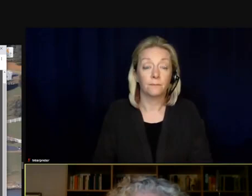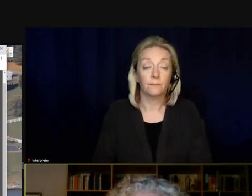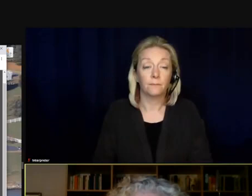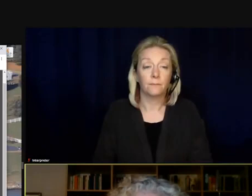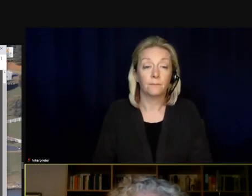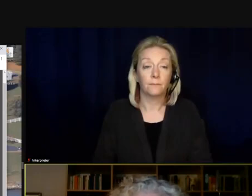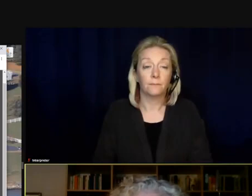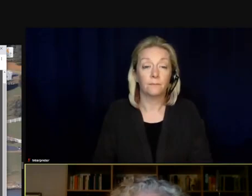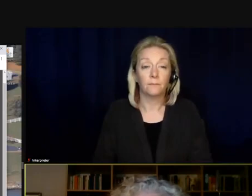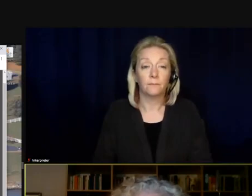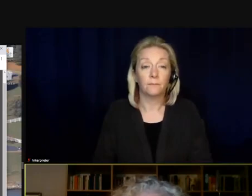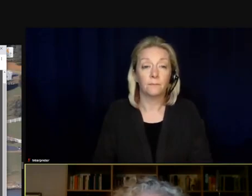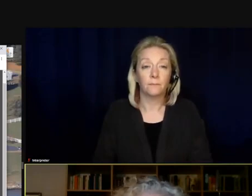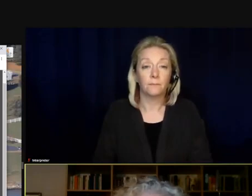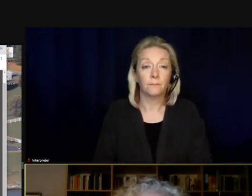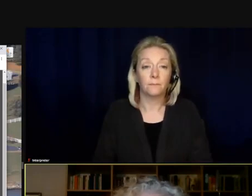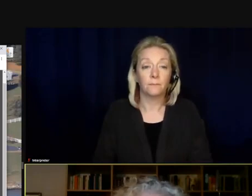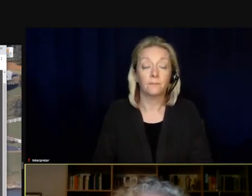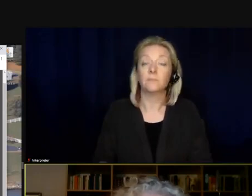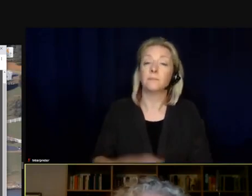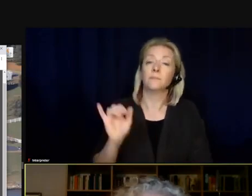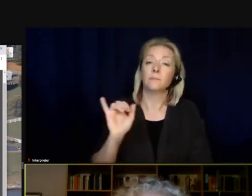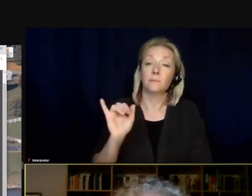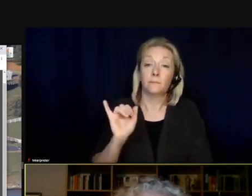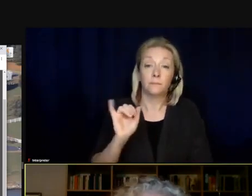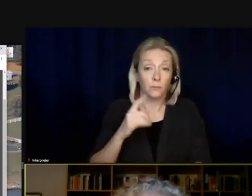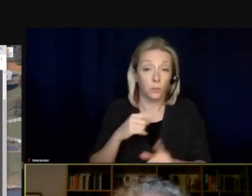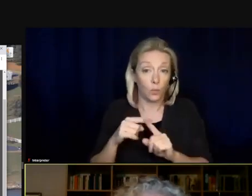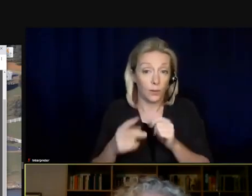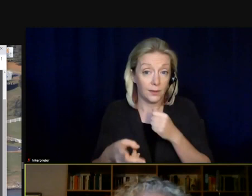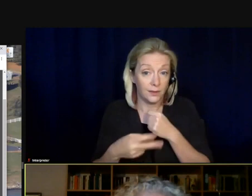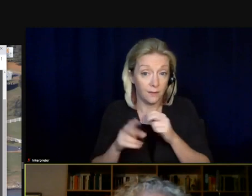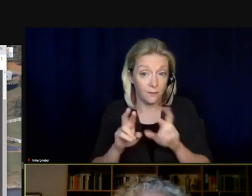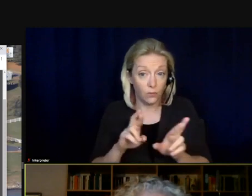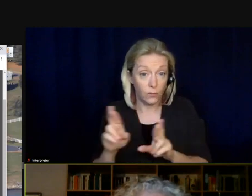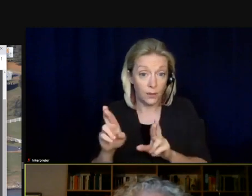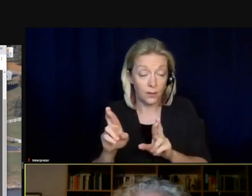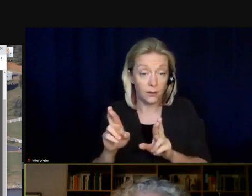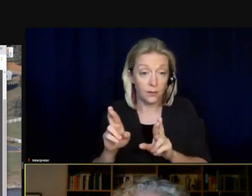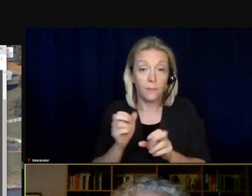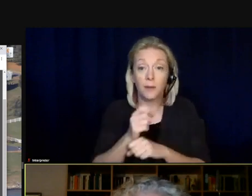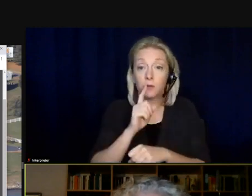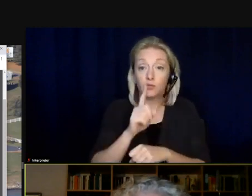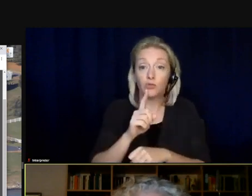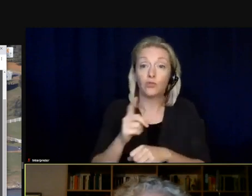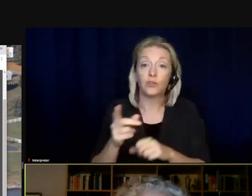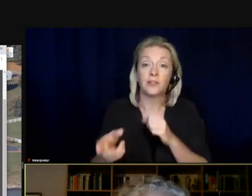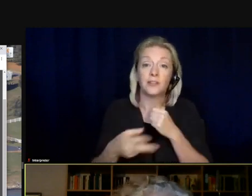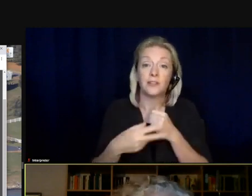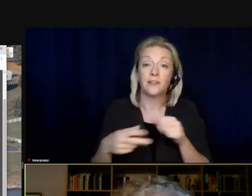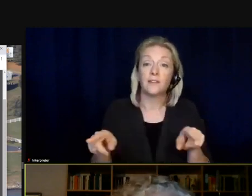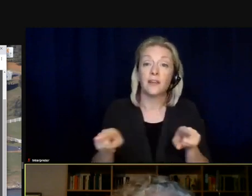right? Also, make sure when you save that you save as a PNG, in